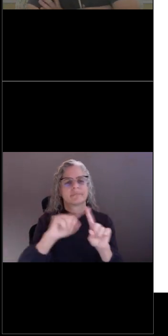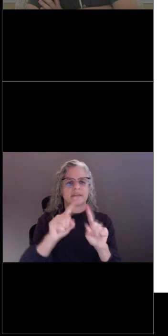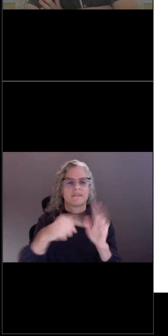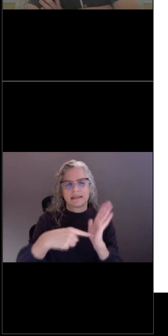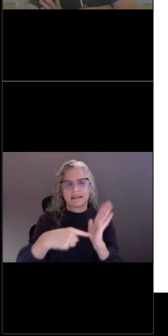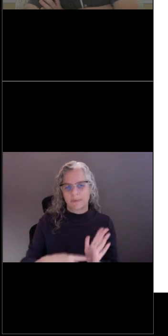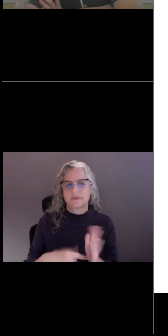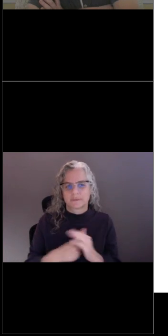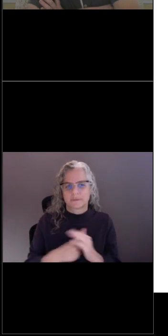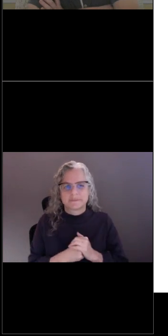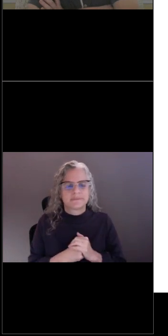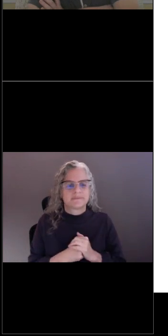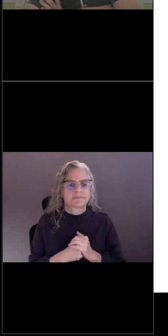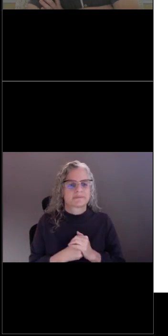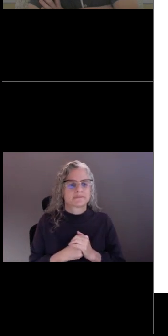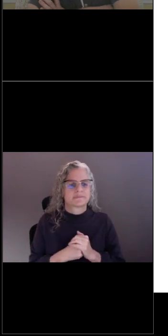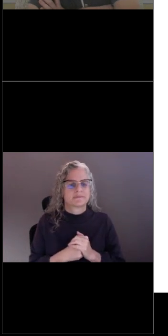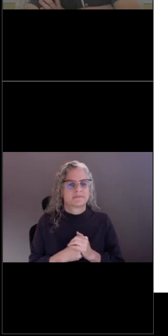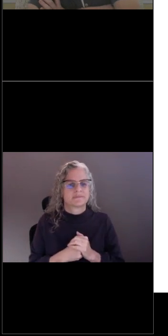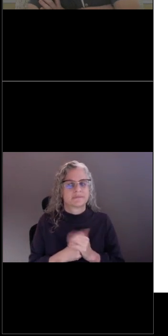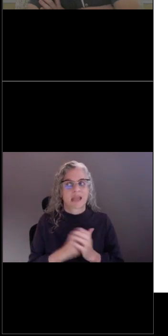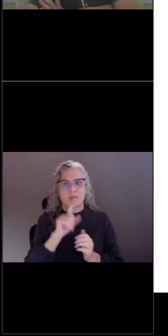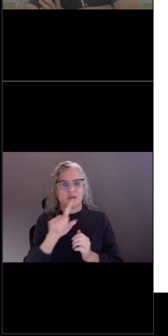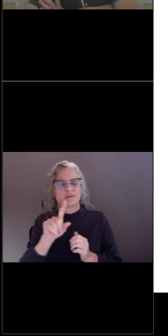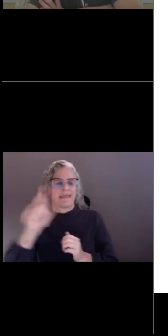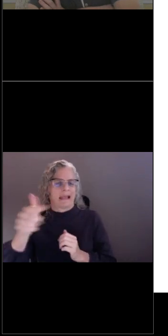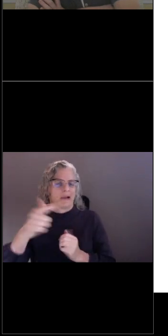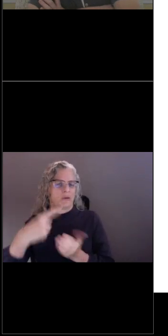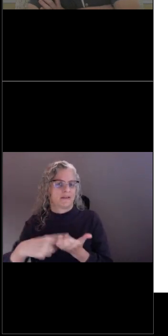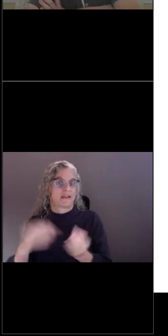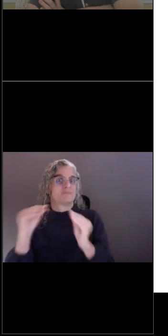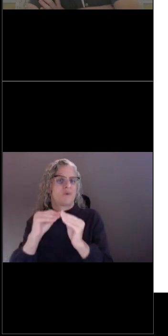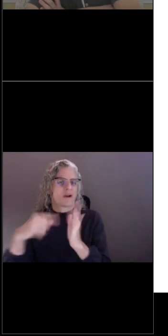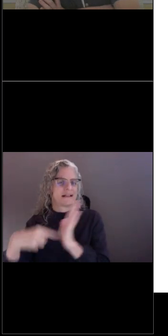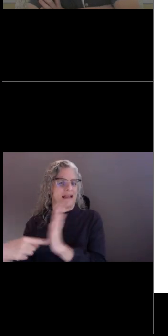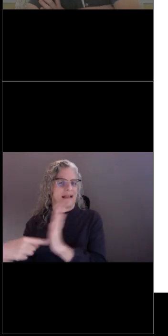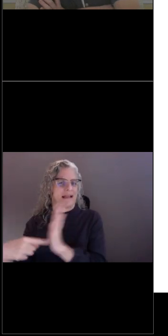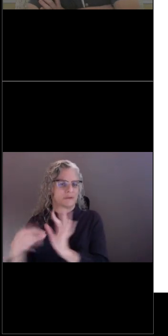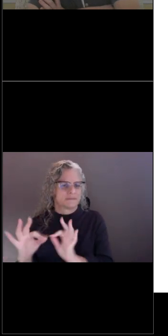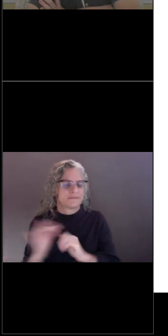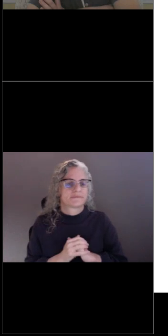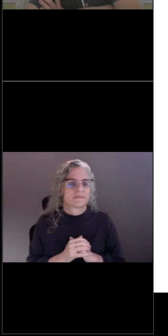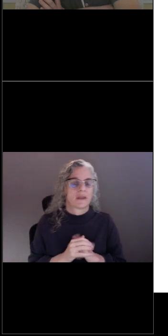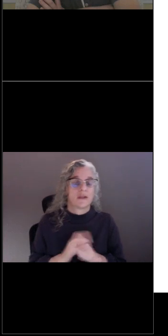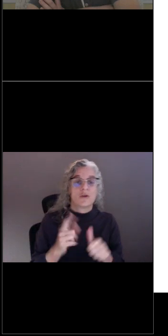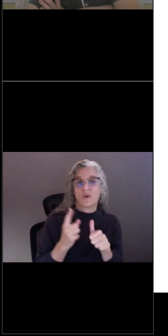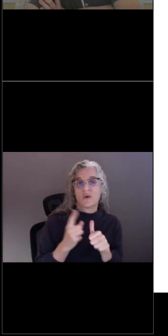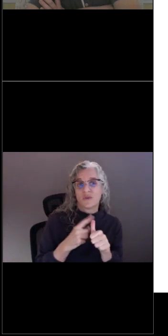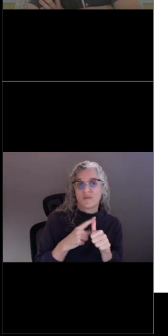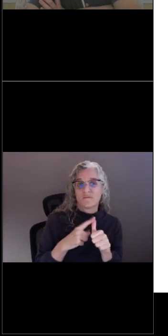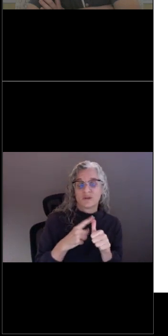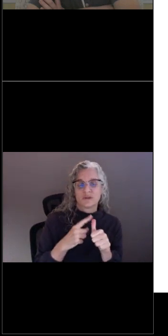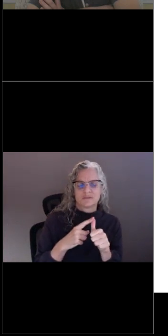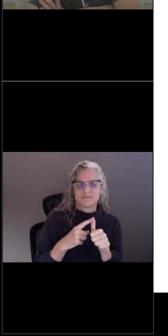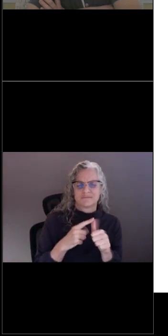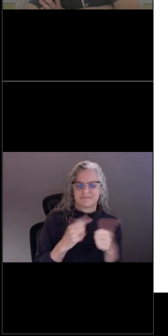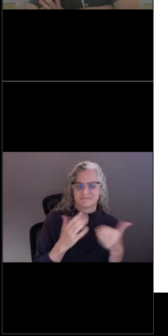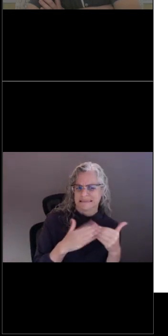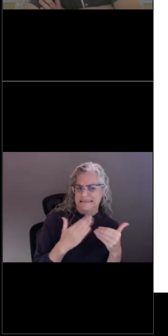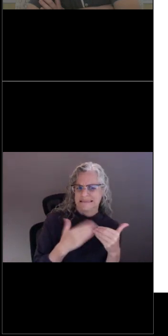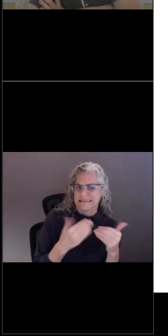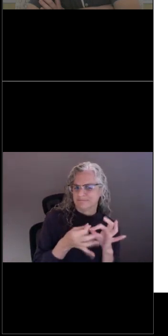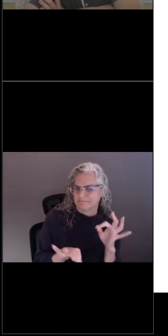can bounce around some other examples later. The first of these, I think, is the most general and the easiest, but we'll